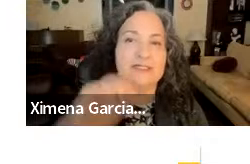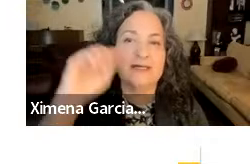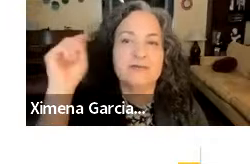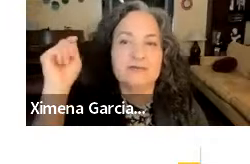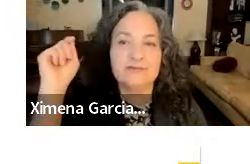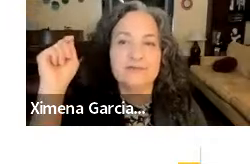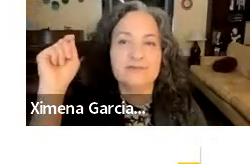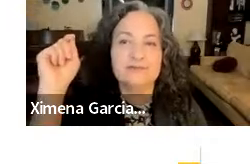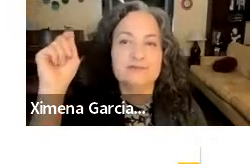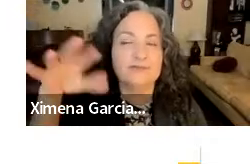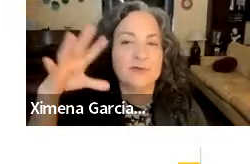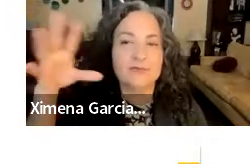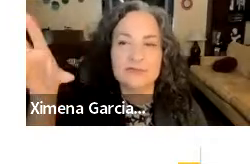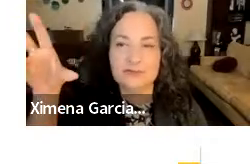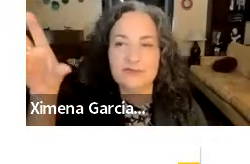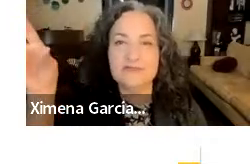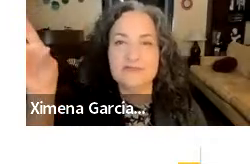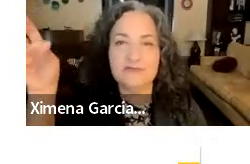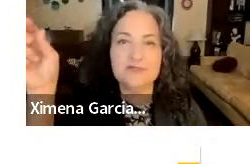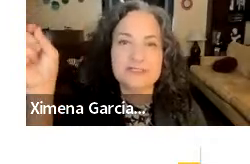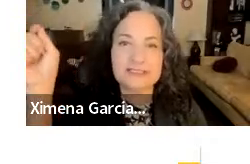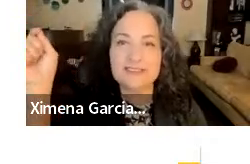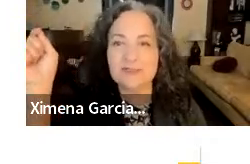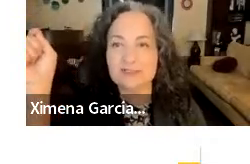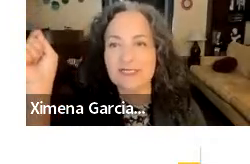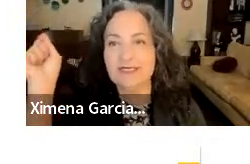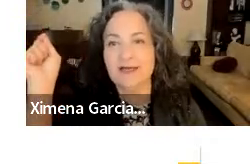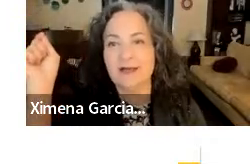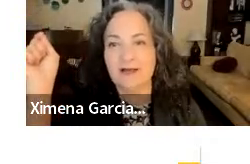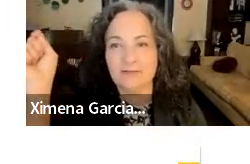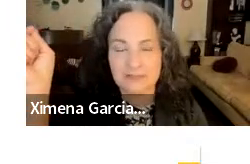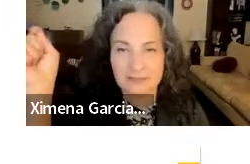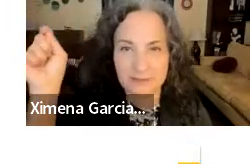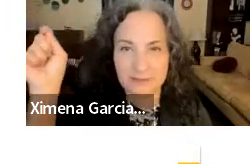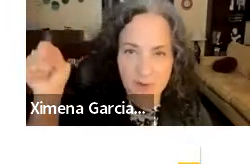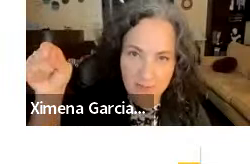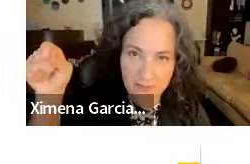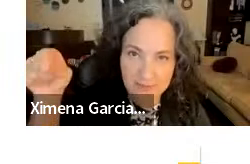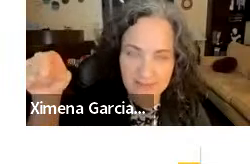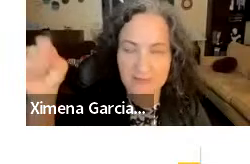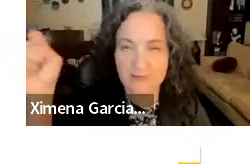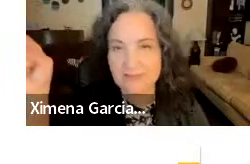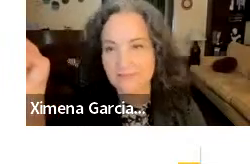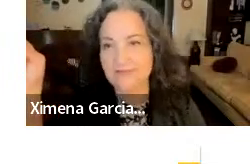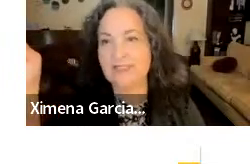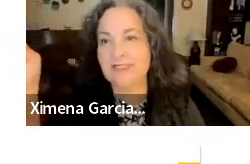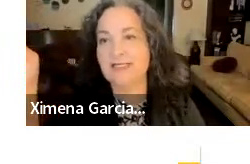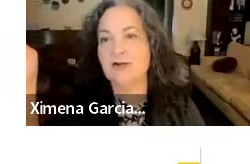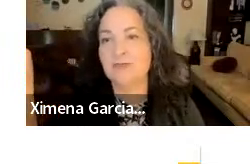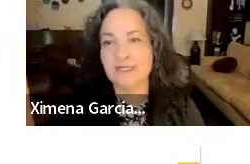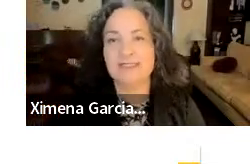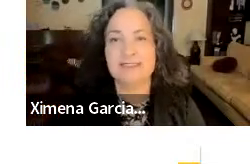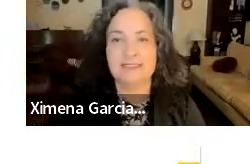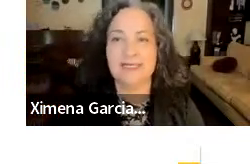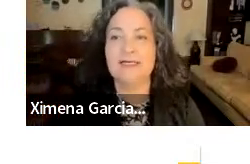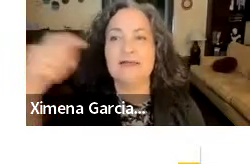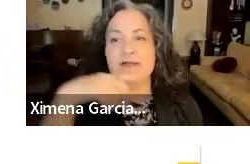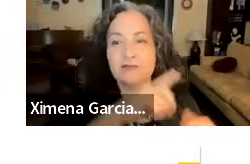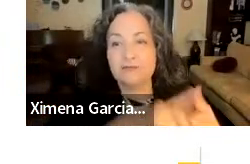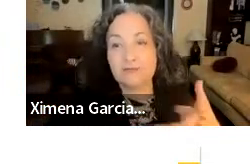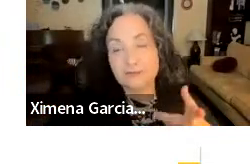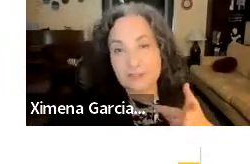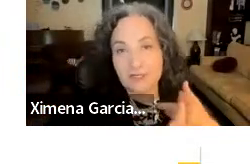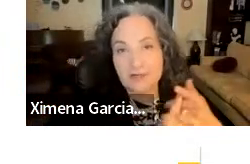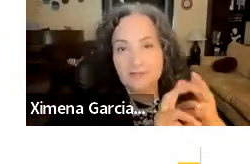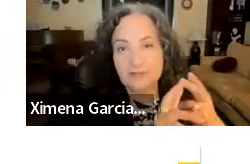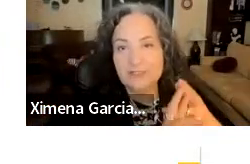it turns out from surveys, 56% of adults probably or definitely are planning to get